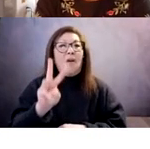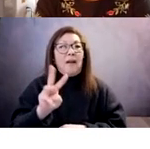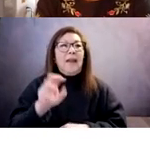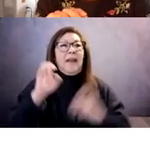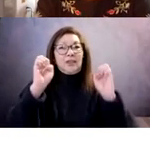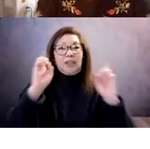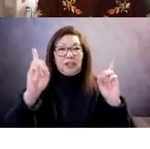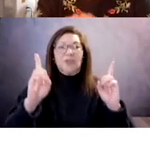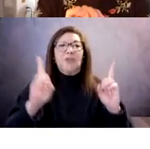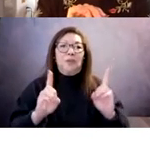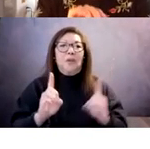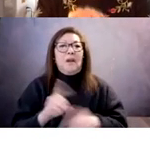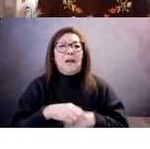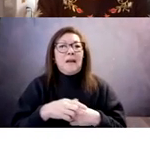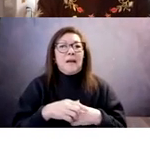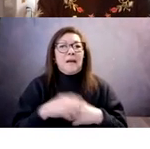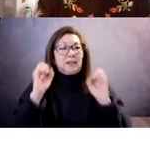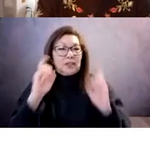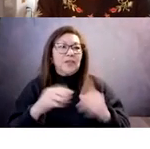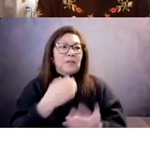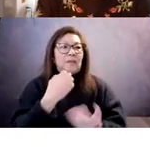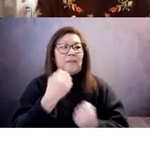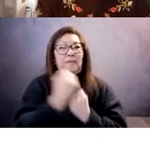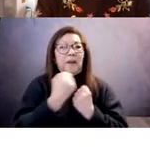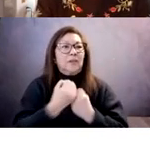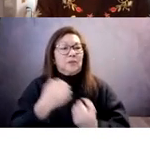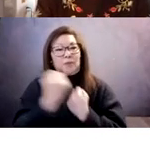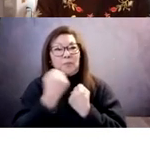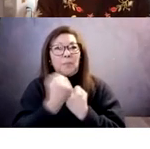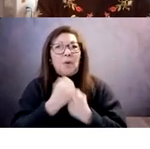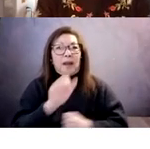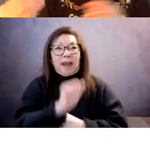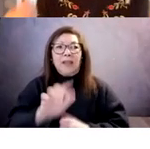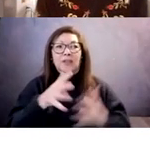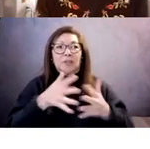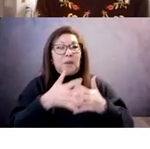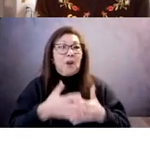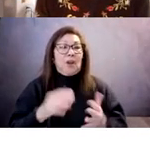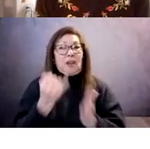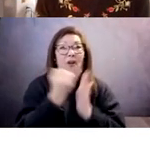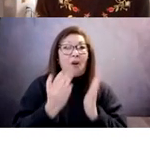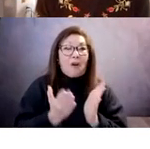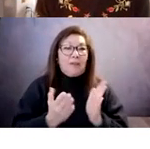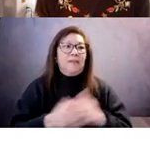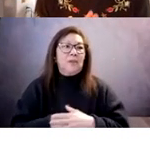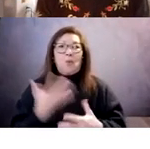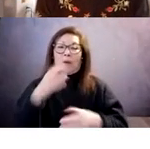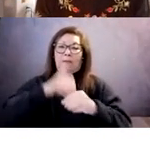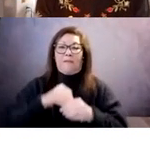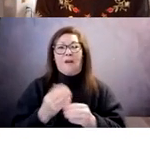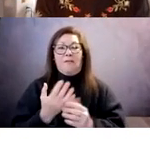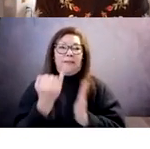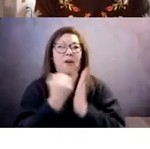her mission was to support Asian American artists who wanted to be in the arts to